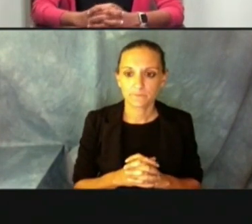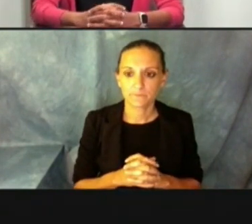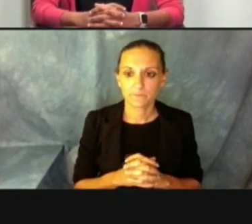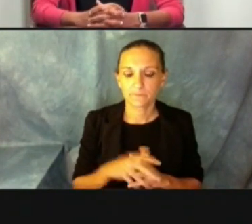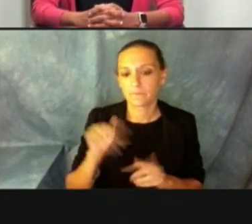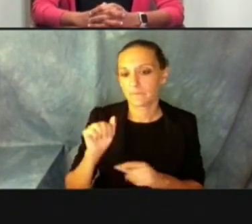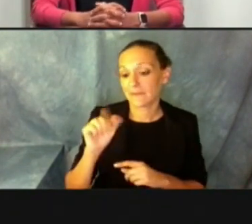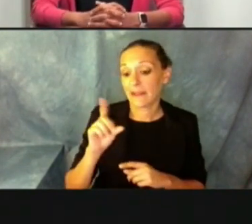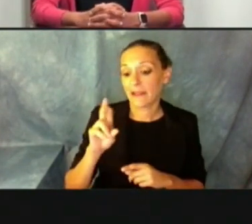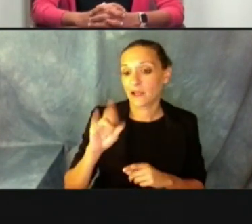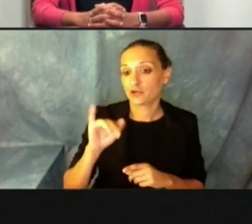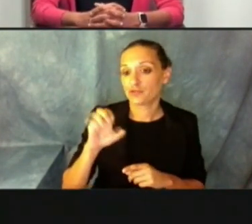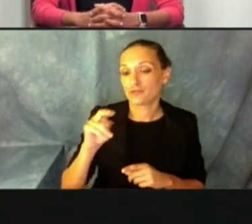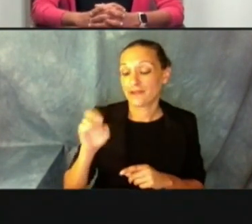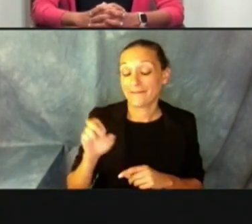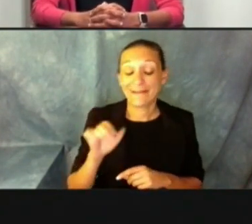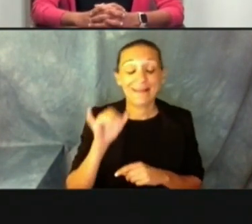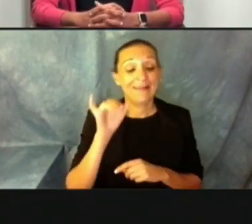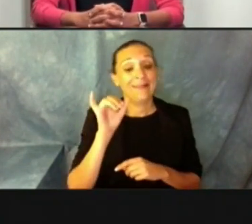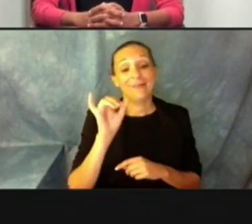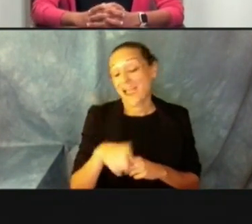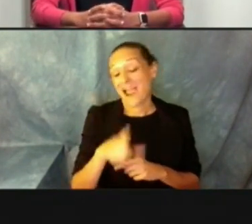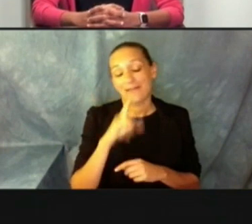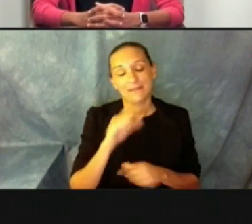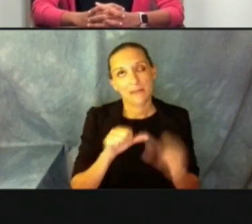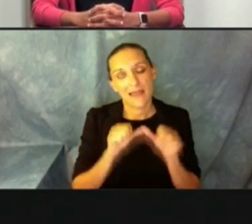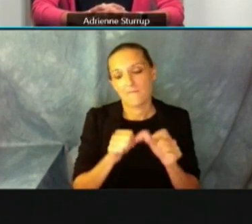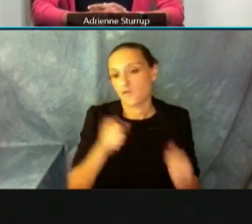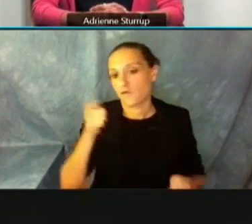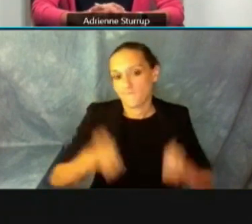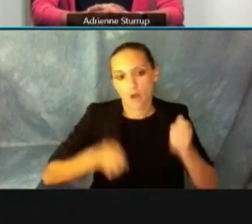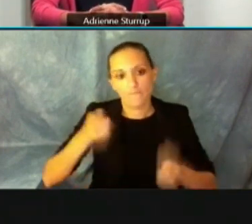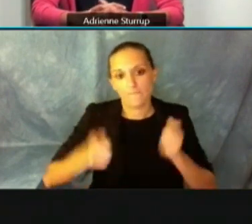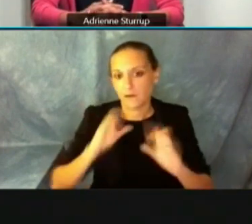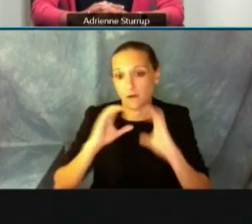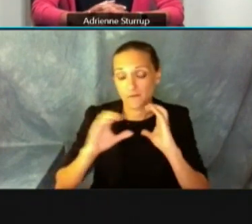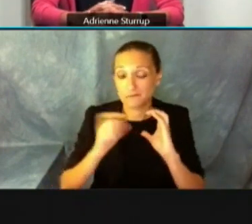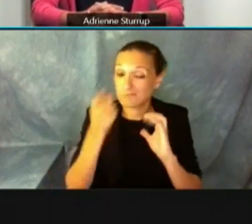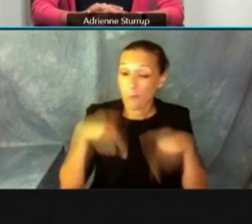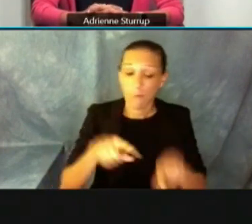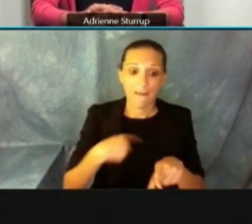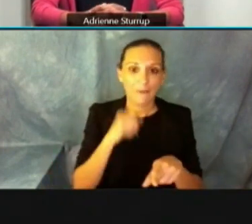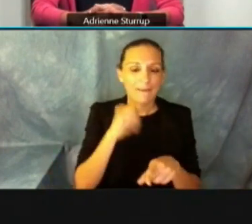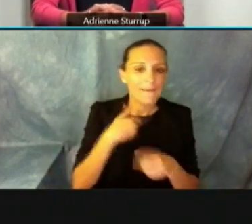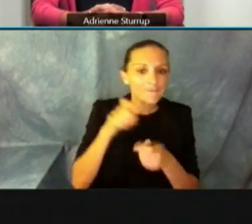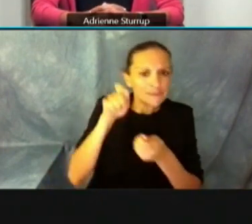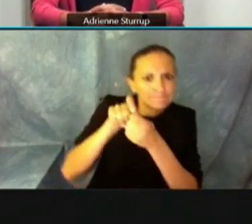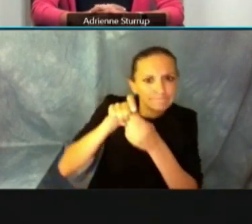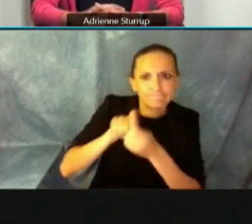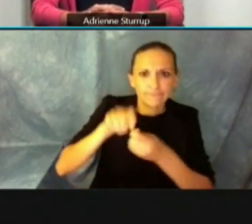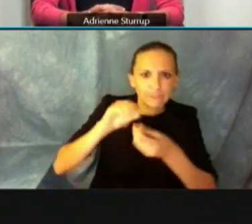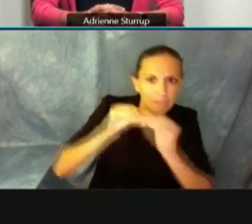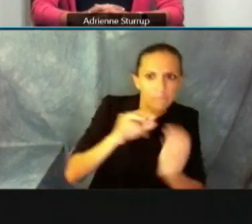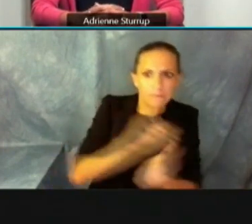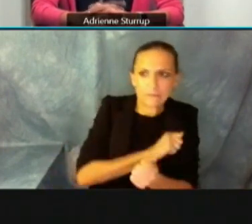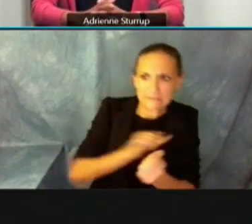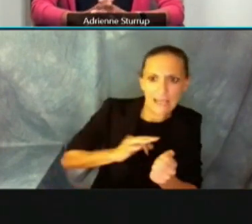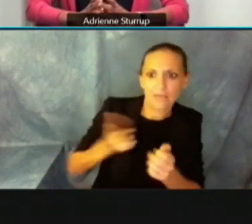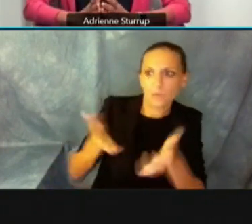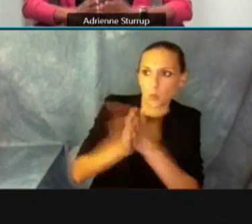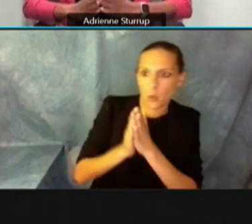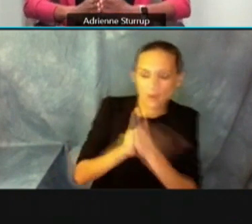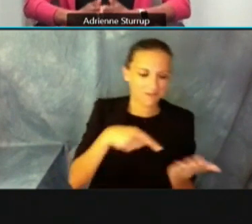That is an ever-evolving conversation. While I do not have the specifics of the numbers of staff that were requested in front of